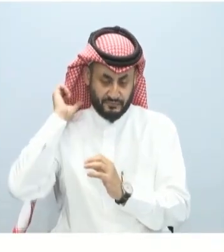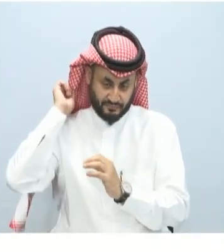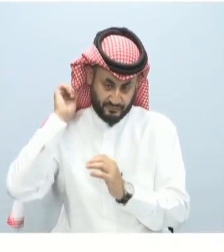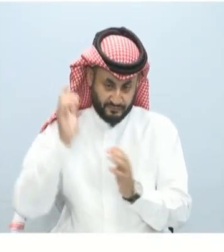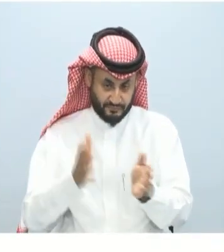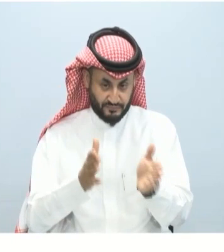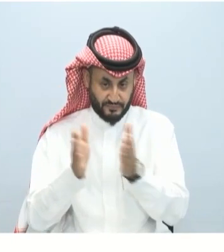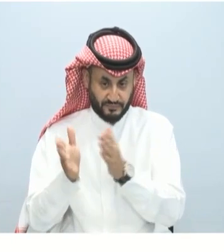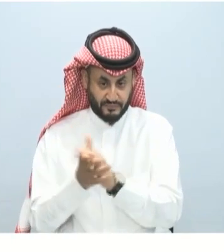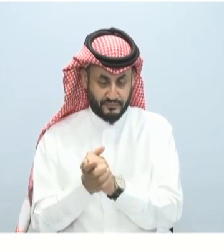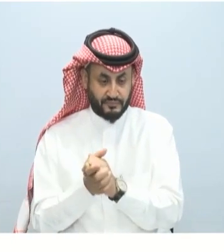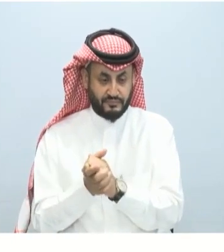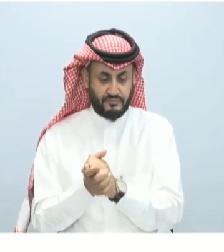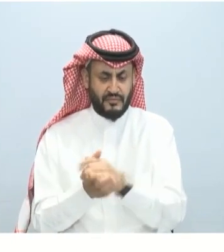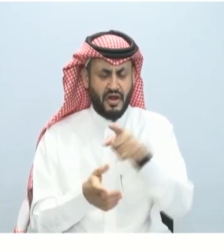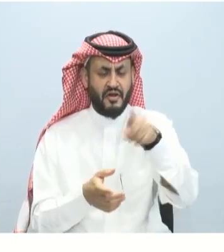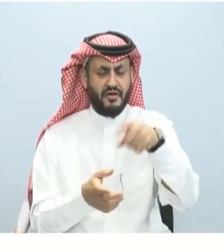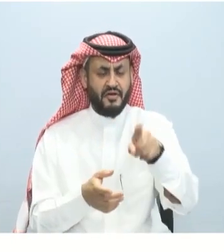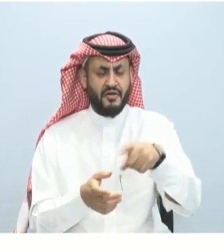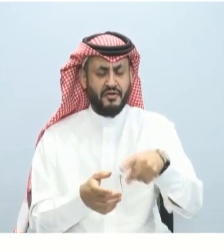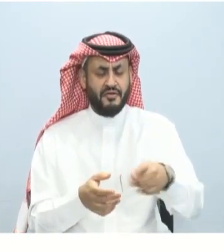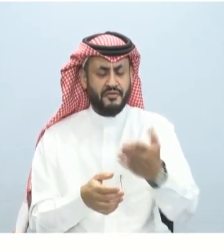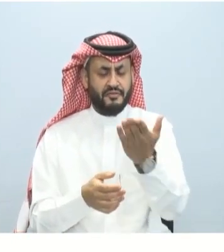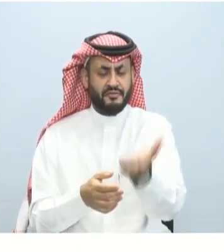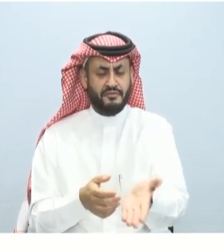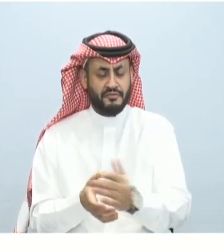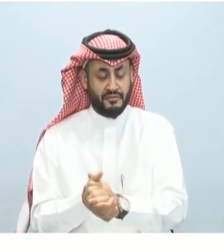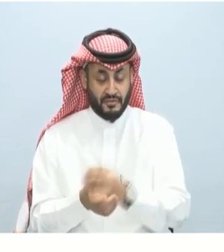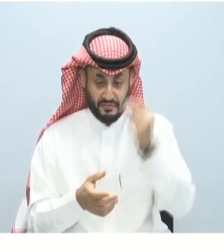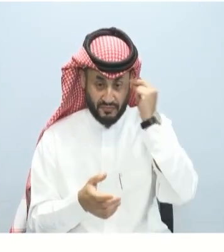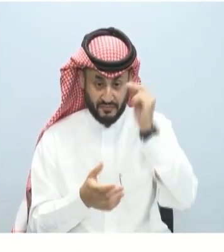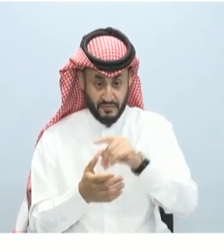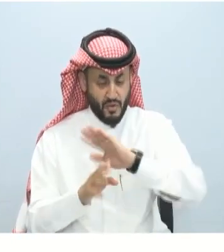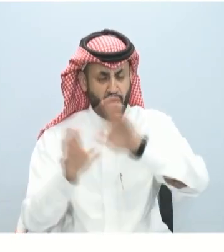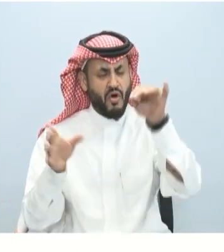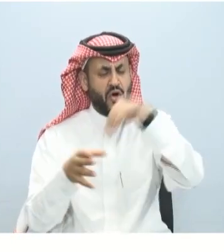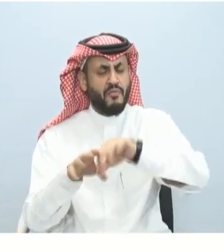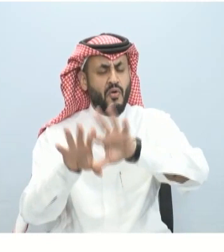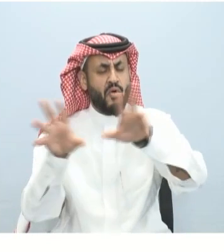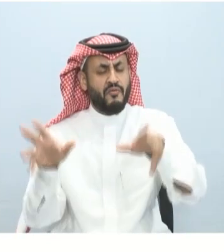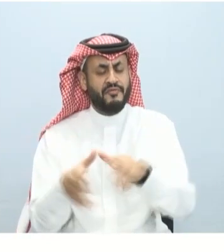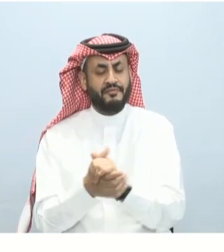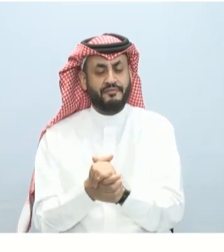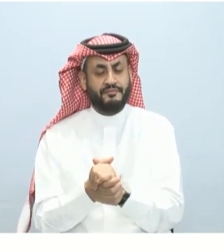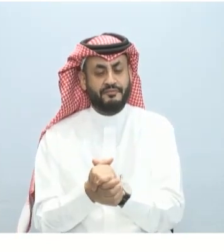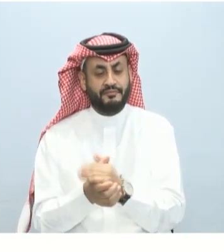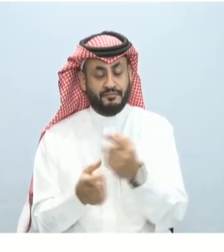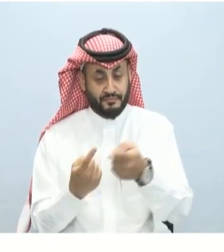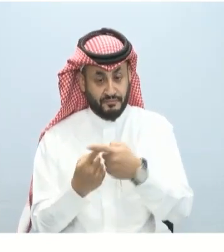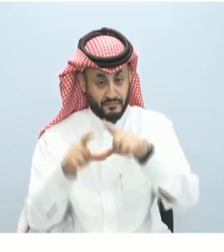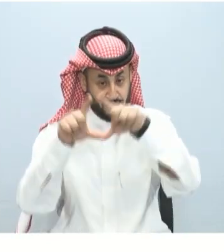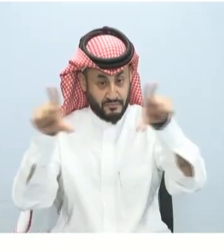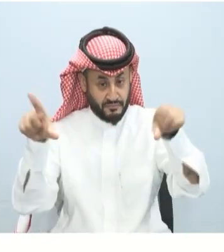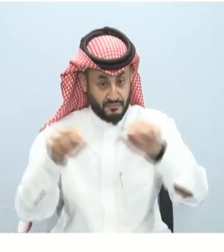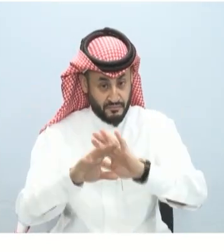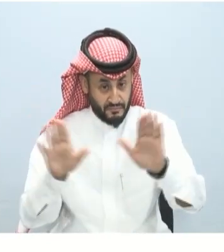Now, we're going to come to the checklist that we have. I'm going to make sure that I applied everything. So I have, first of all, the title. Did